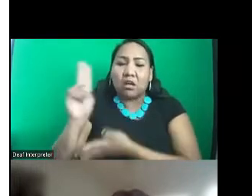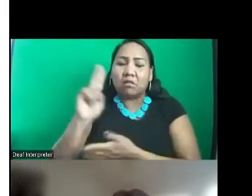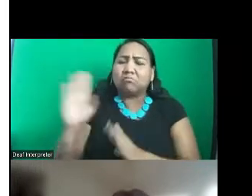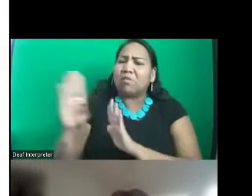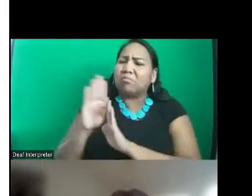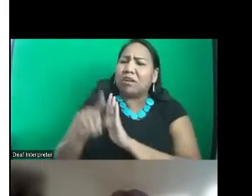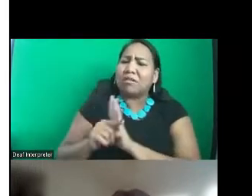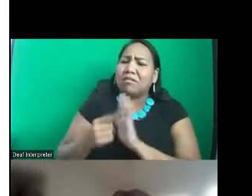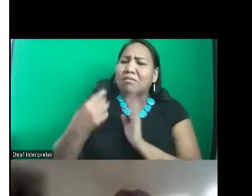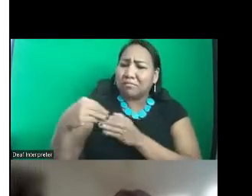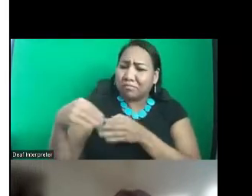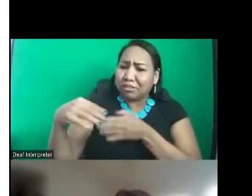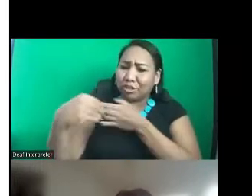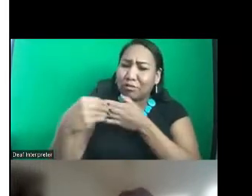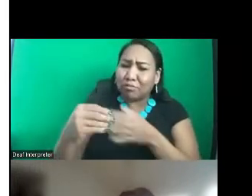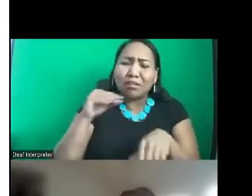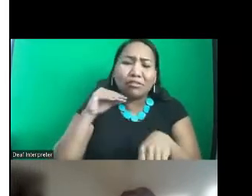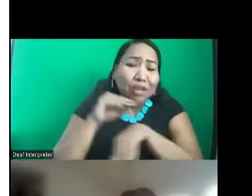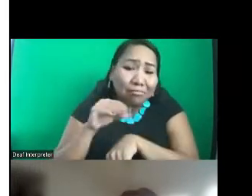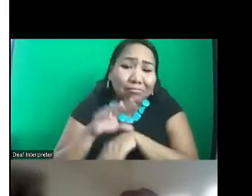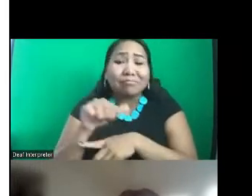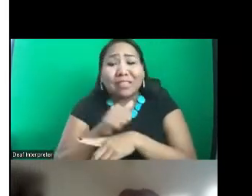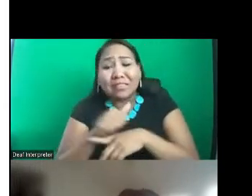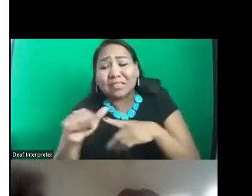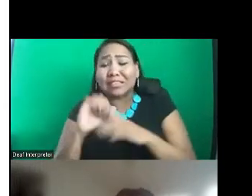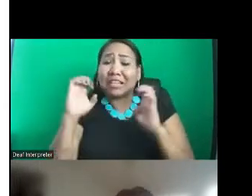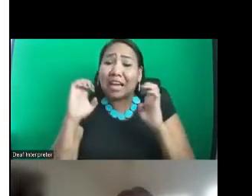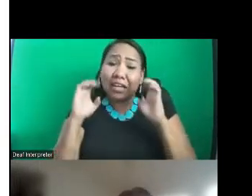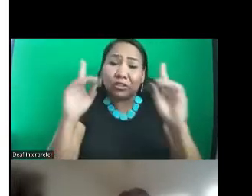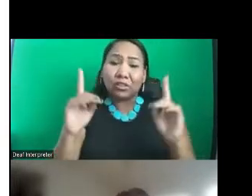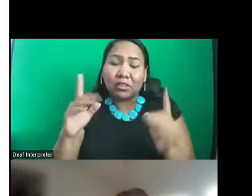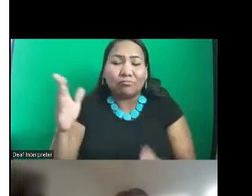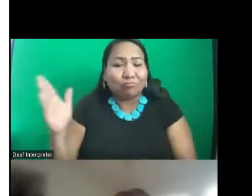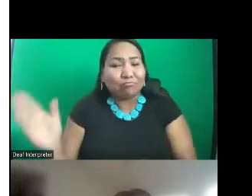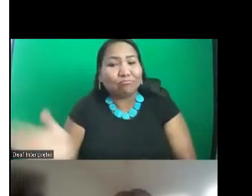consulting, training, and education. So take it away, Kavehi.